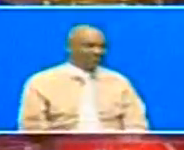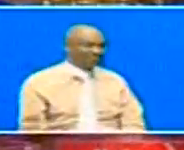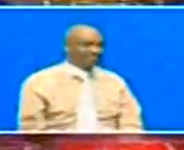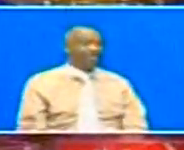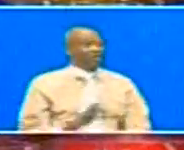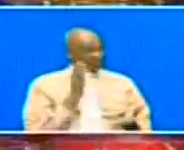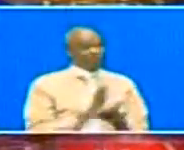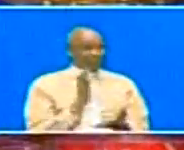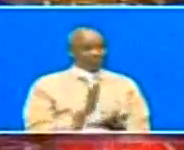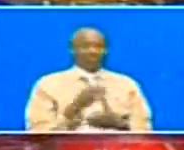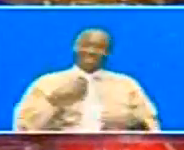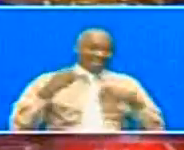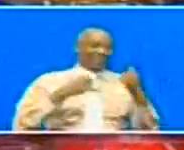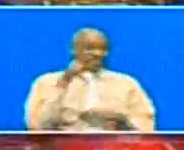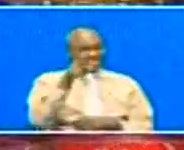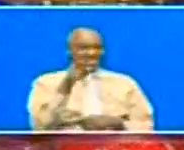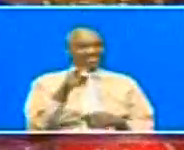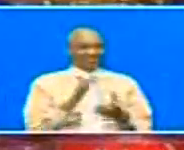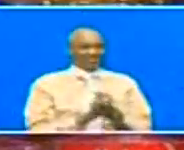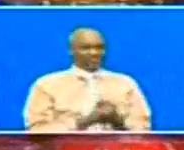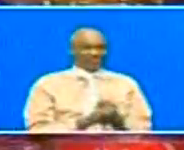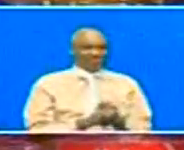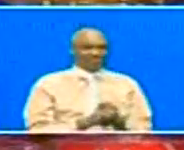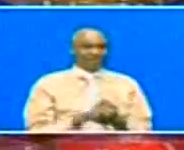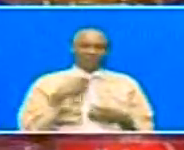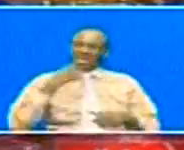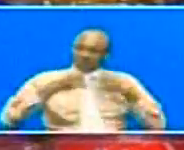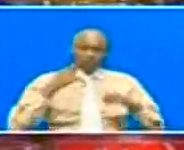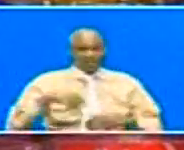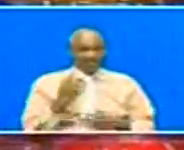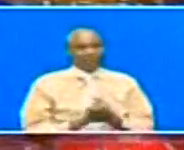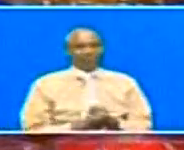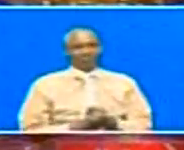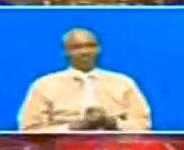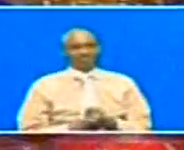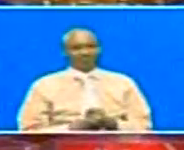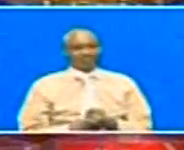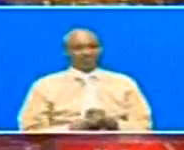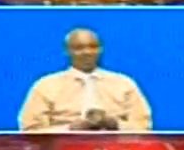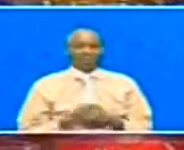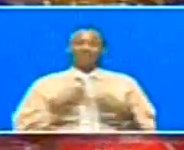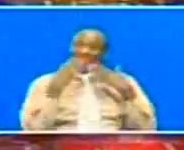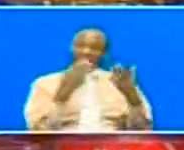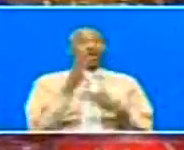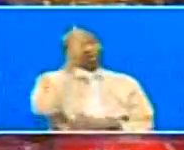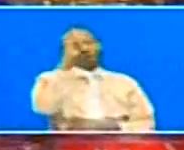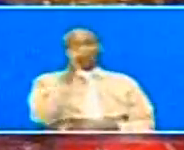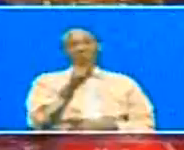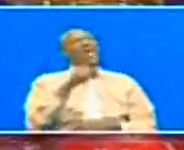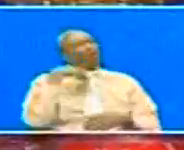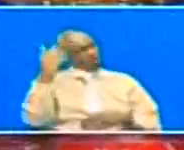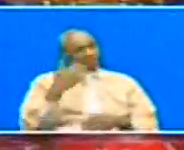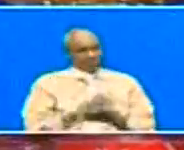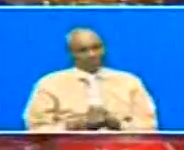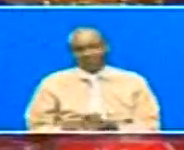I really enjoy this stuff. Obviously you I've enjoyed myself, and I thank God for it all the time. Yeah,